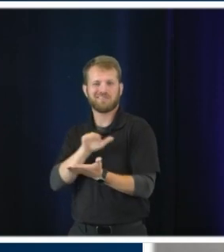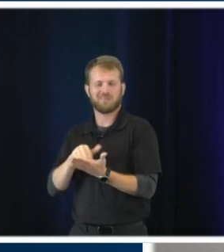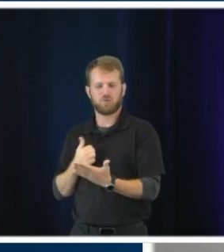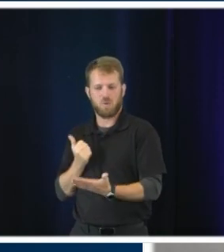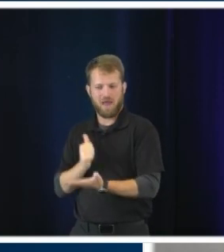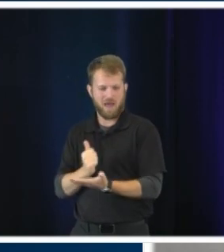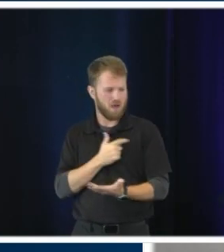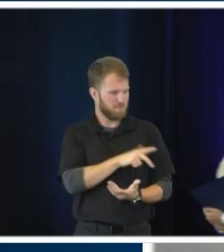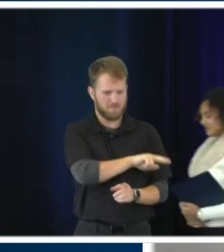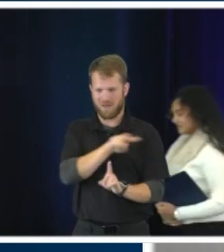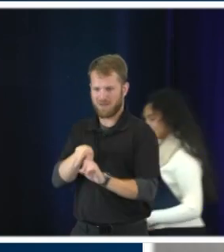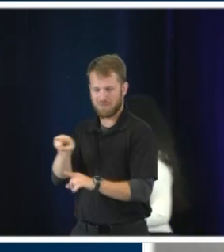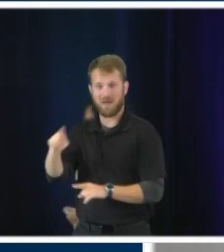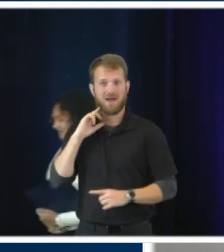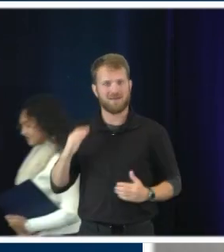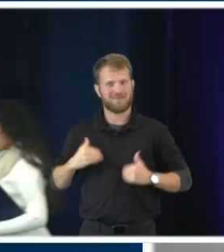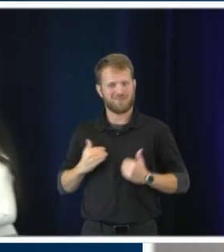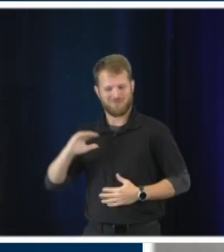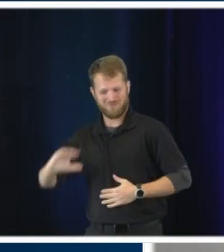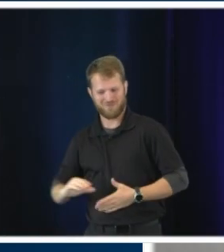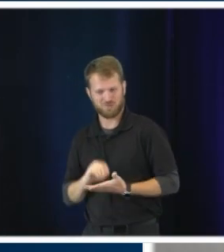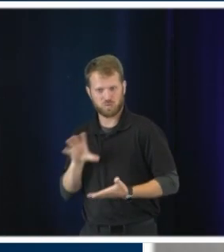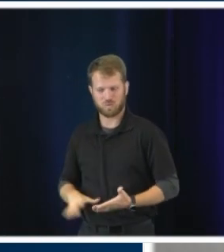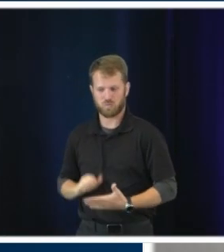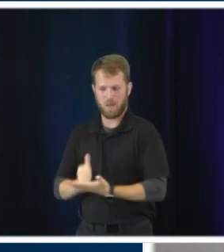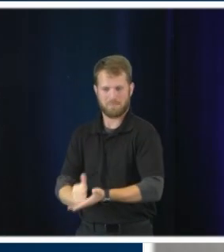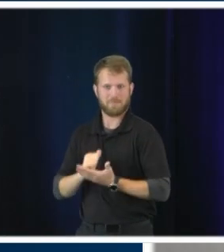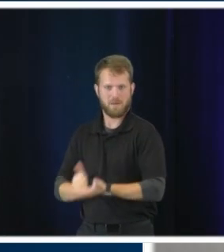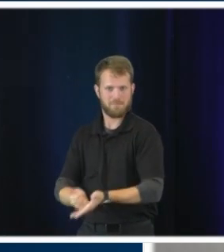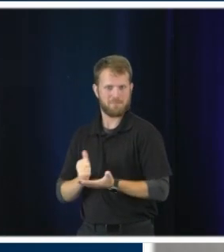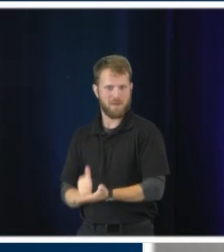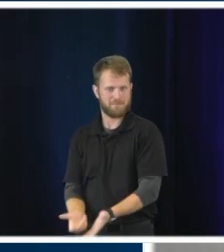younger students with their homework.